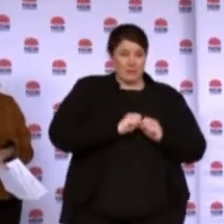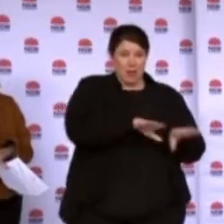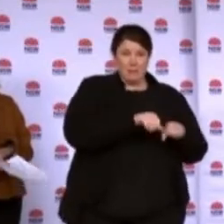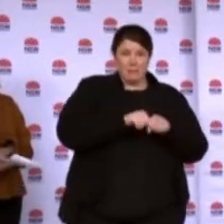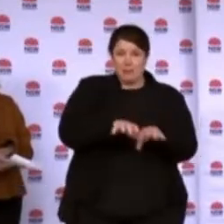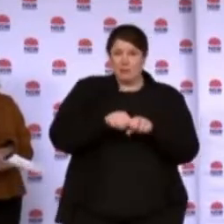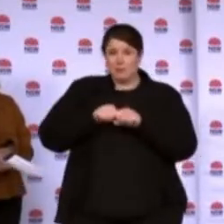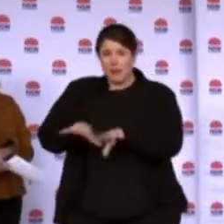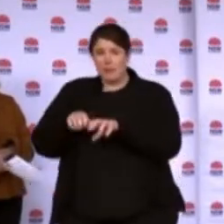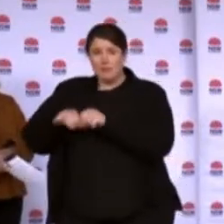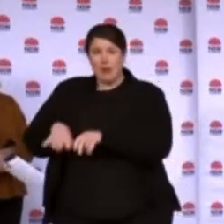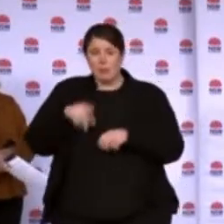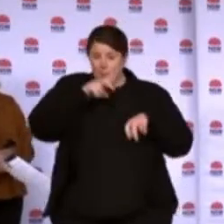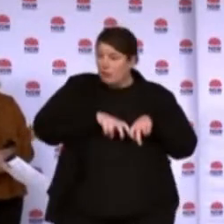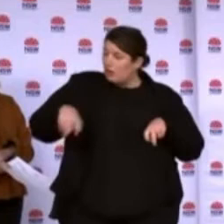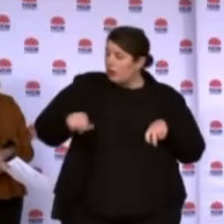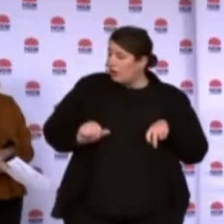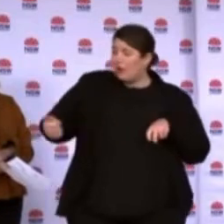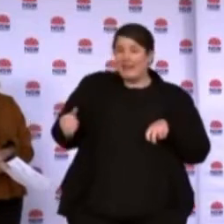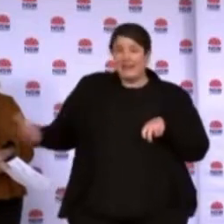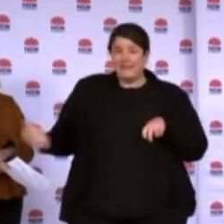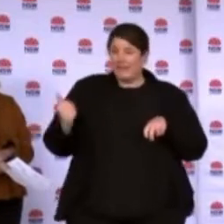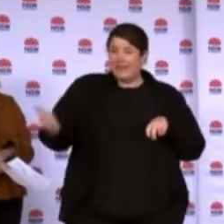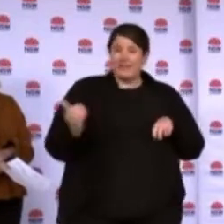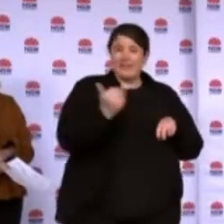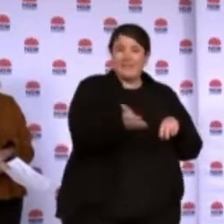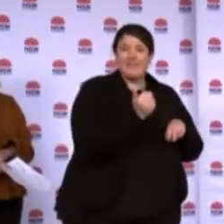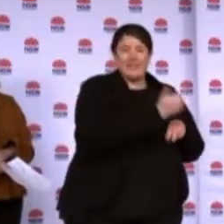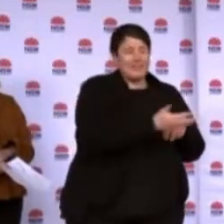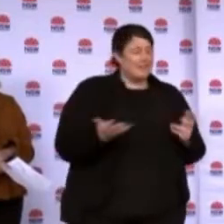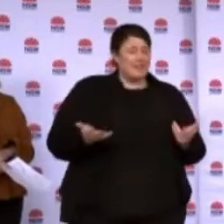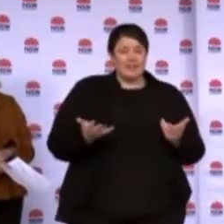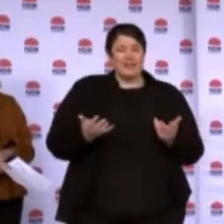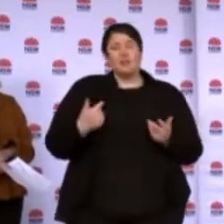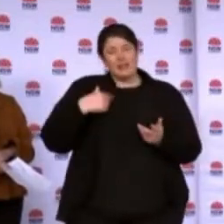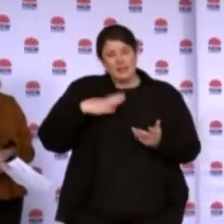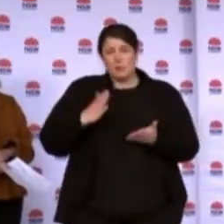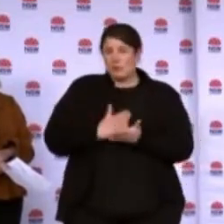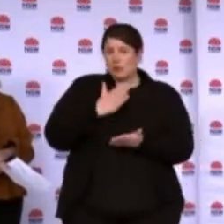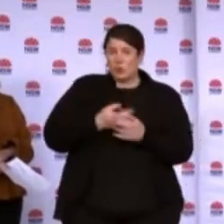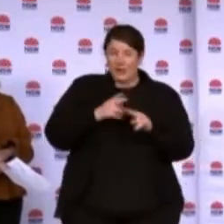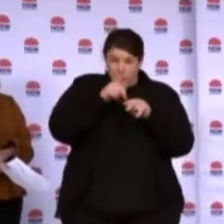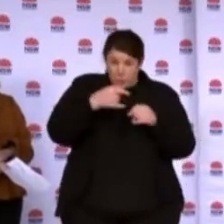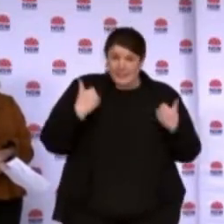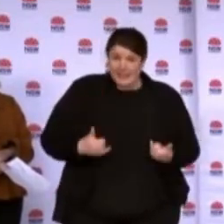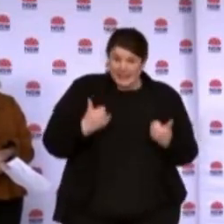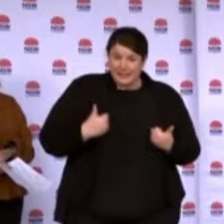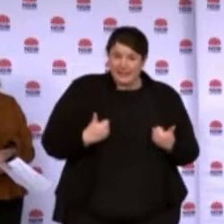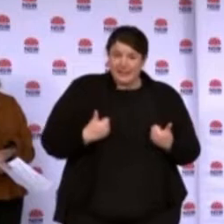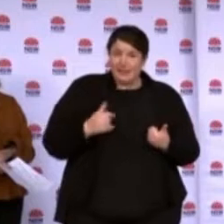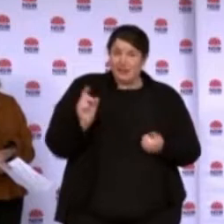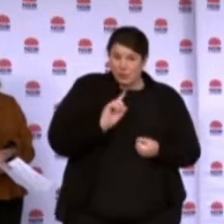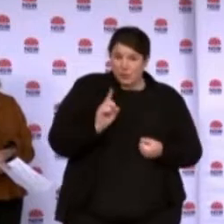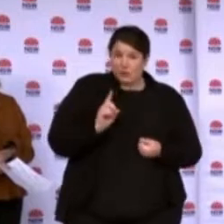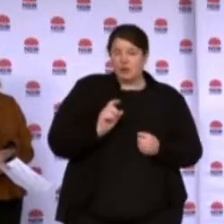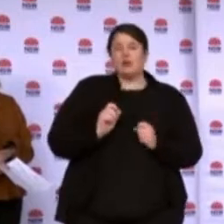other people in the waiting area or their GPs or pharmacists. And we need to make sure that if you have symptoms, your first stop should be